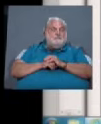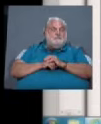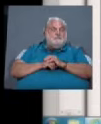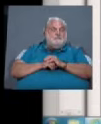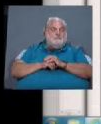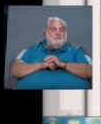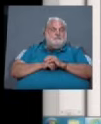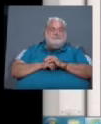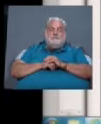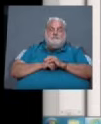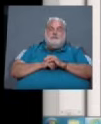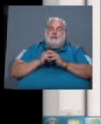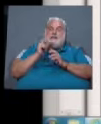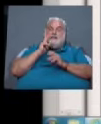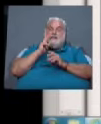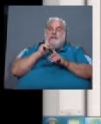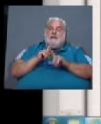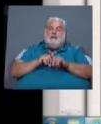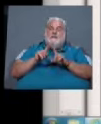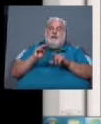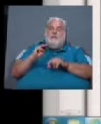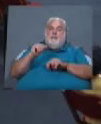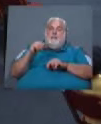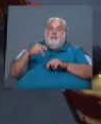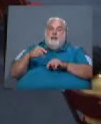Can we look at the other map on this, Scott?